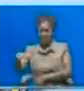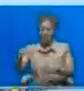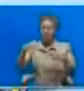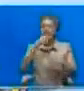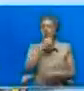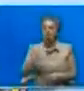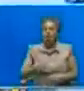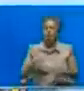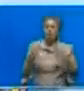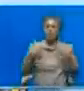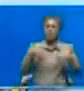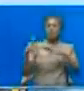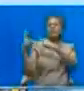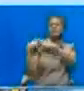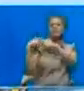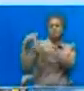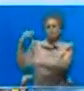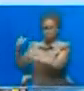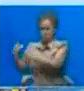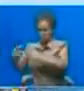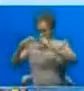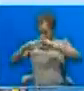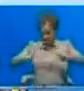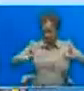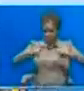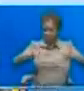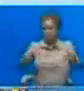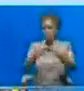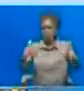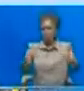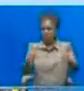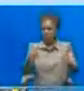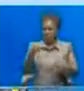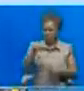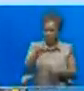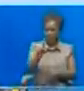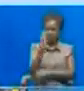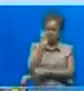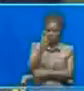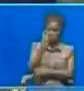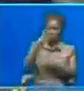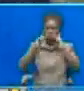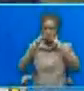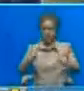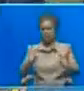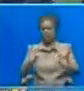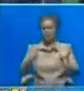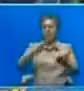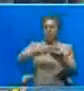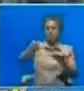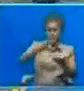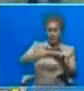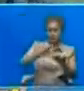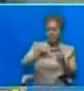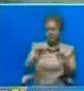wasee nasimamia mpaka uchunguze sawa sawa kama ni watu wanaangalia mambo ya amani. The reconciliation is